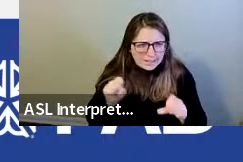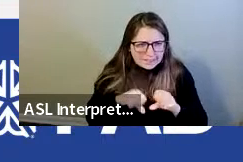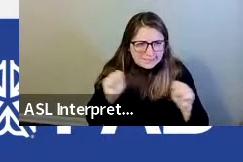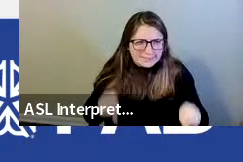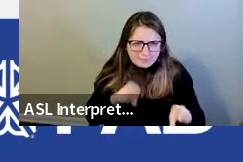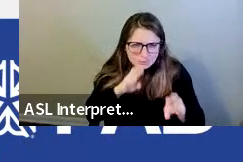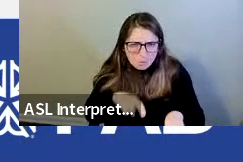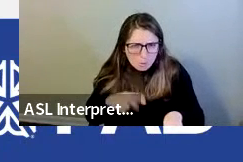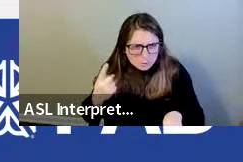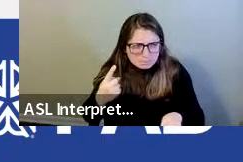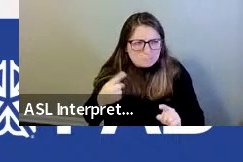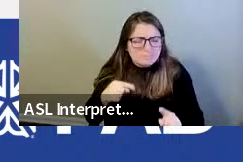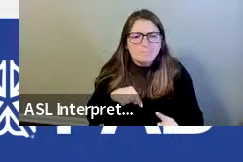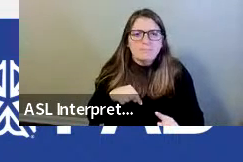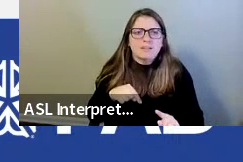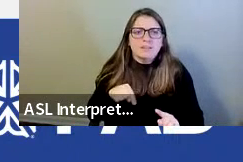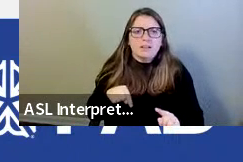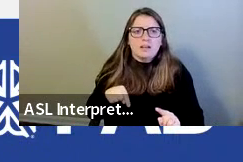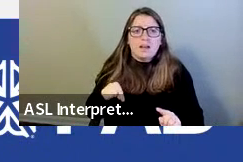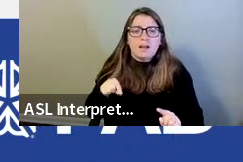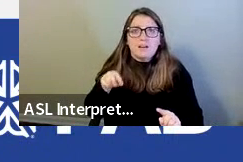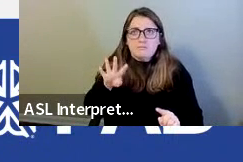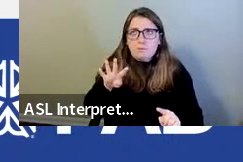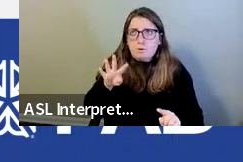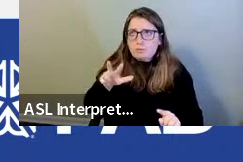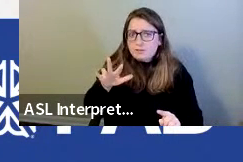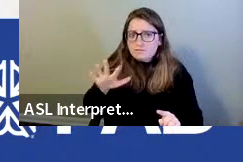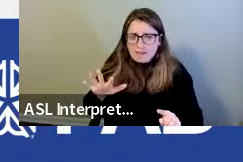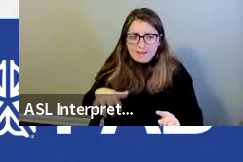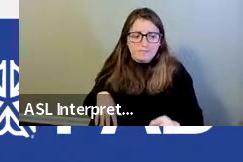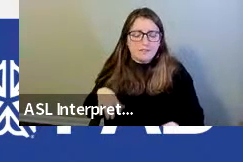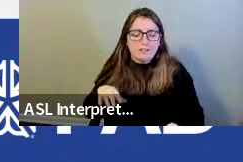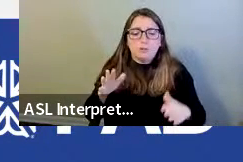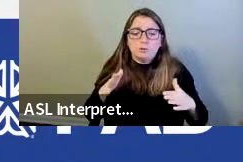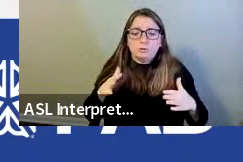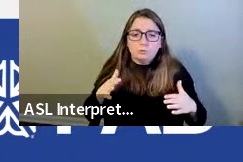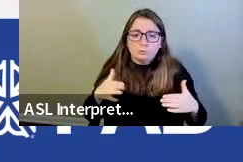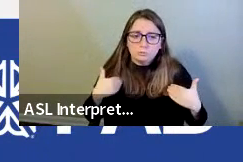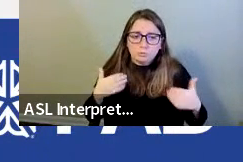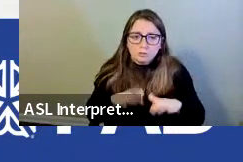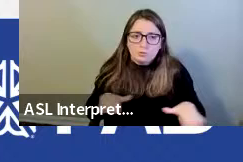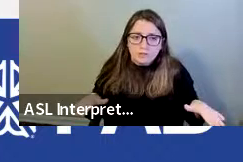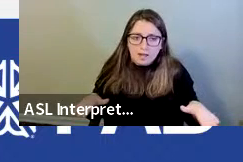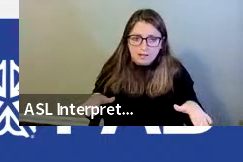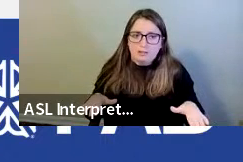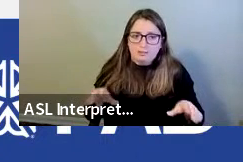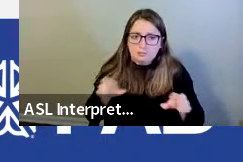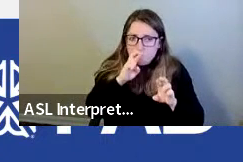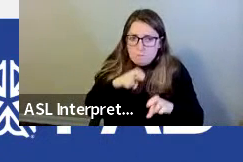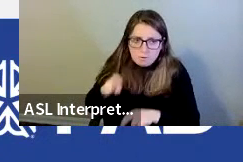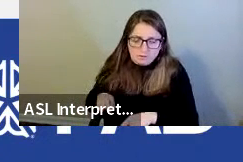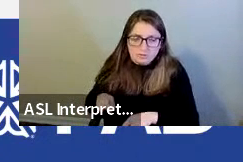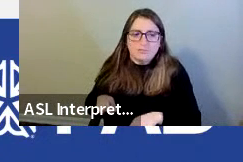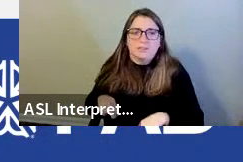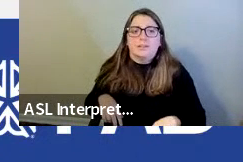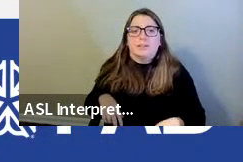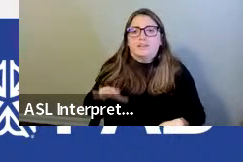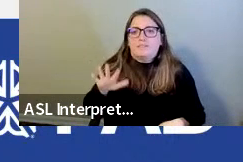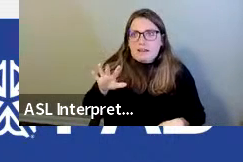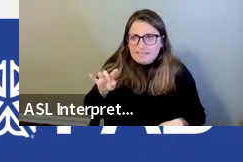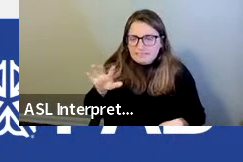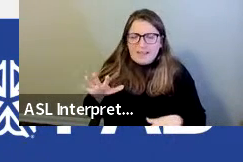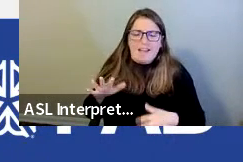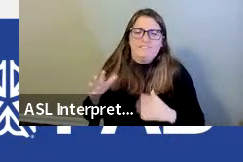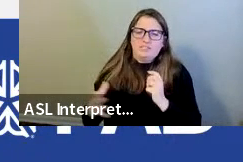435, juvenile reports, 585, which are arrests. All of these general orders, all of the directives within those